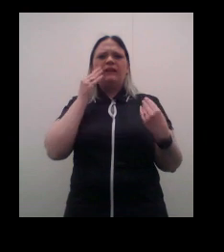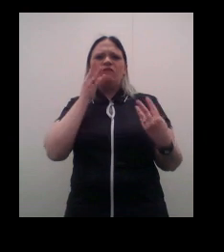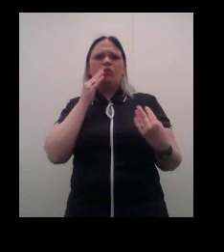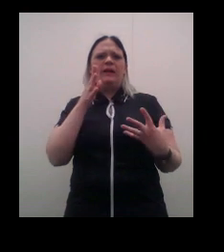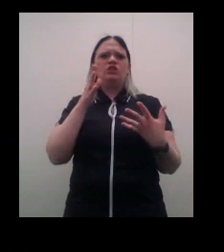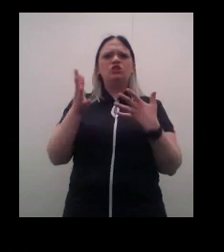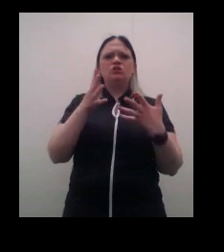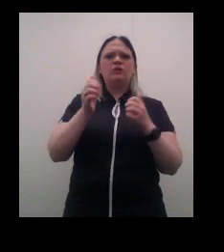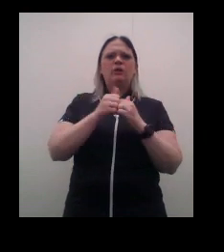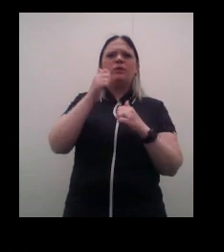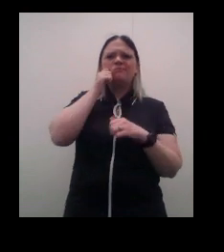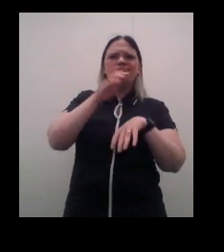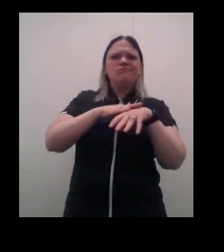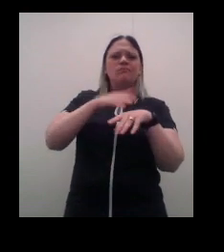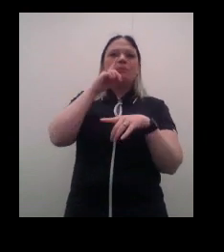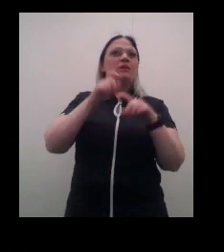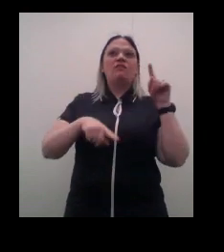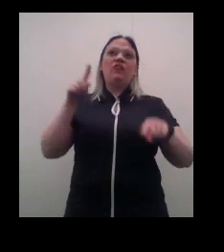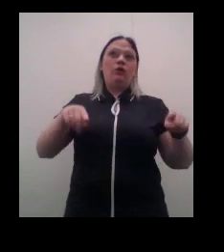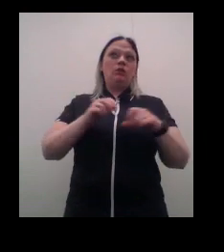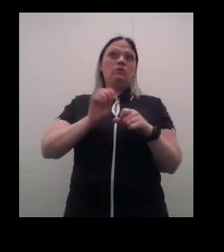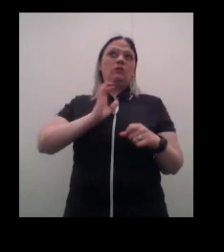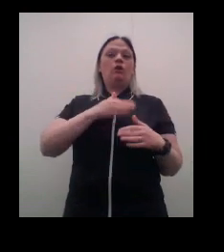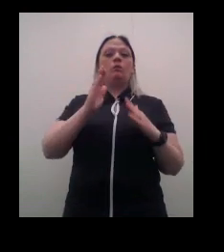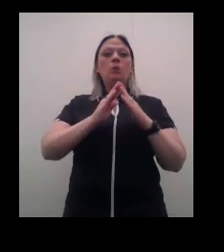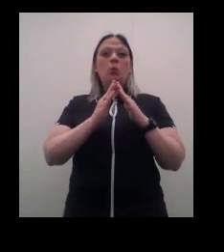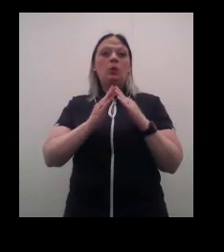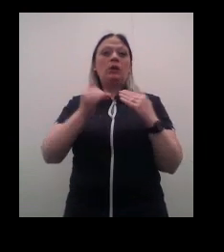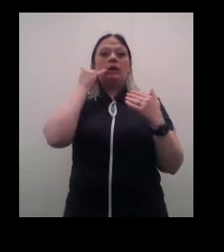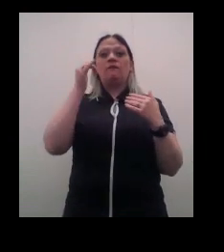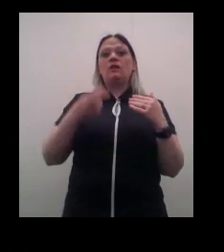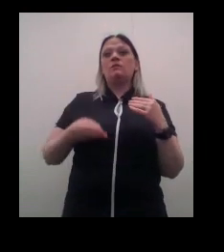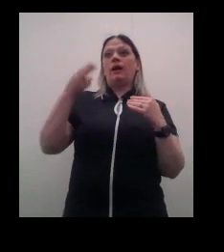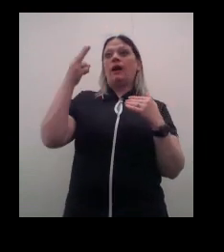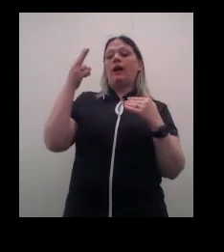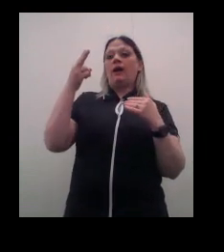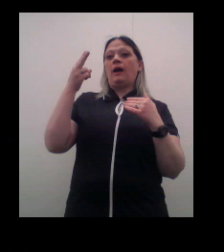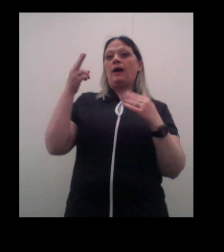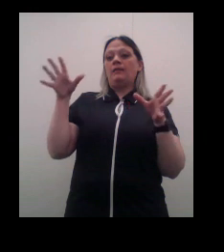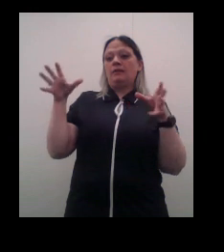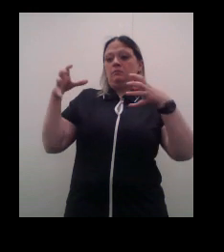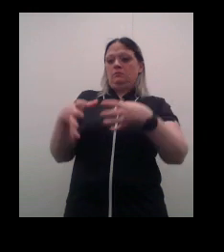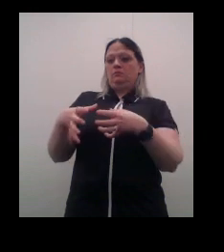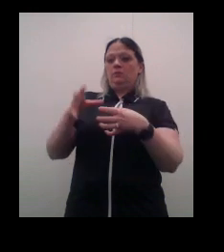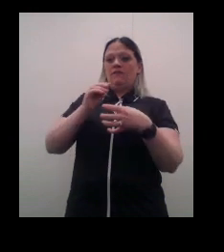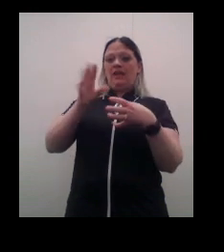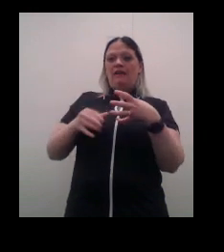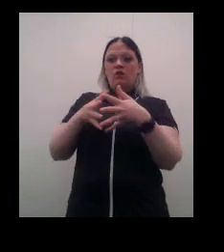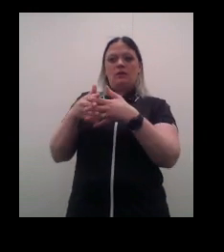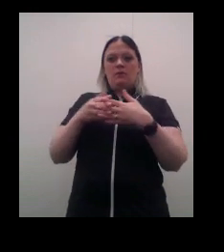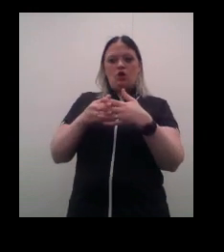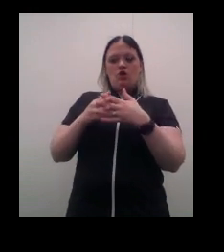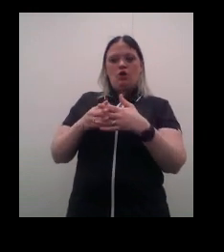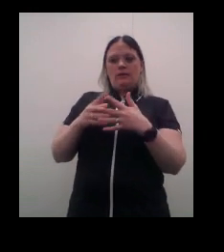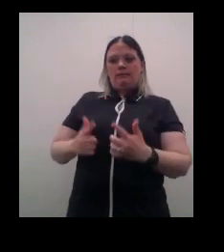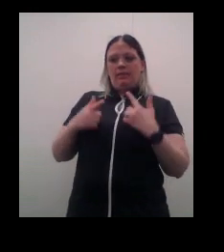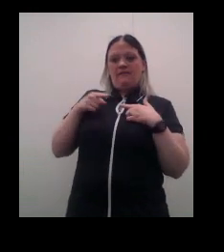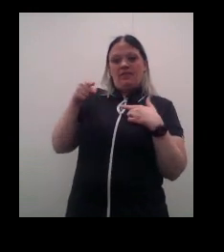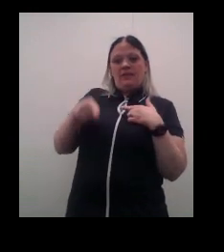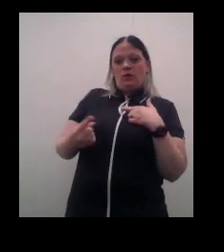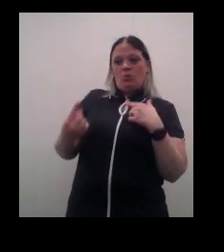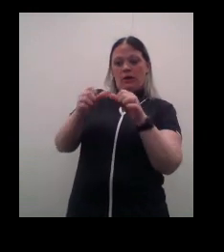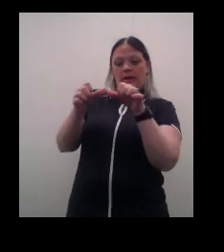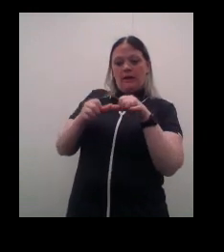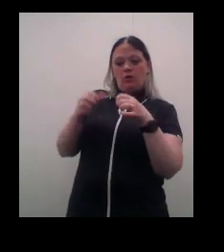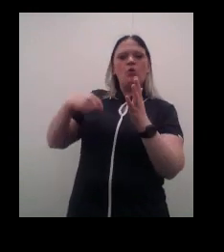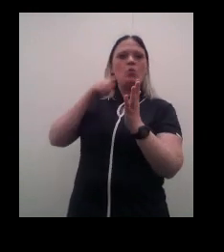know of areas in our community where there's a high preponderance of African Americans living. So we check that out for additional